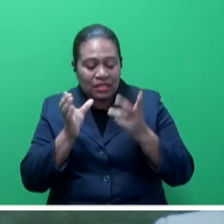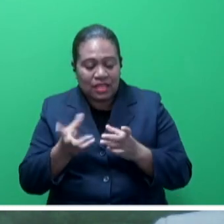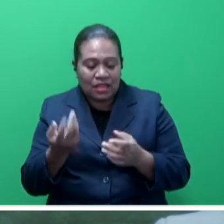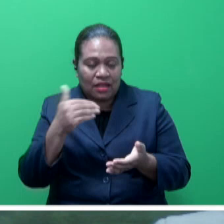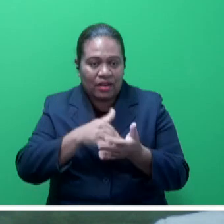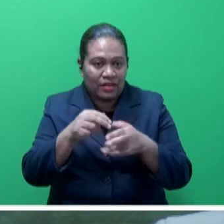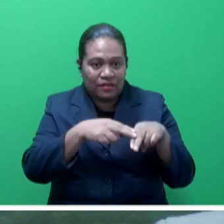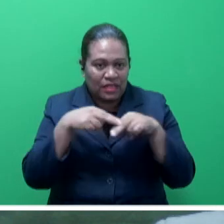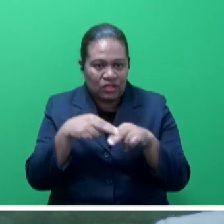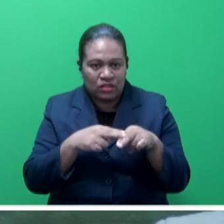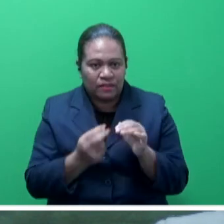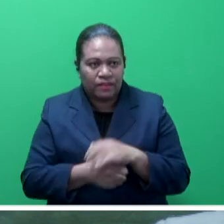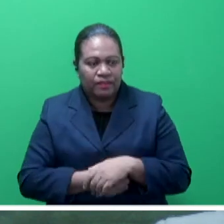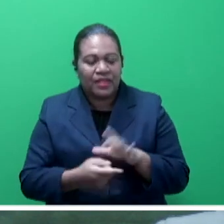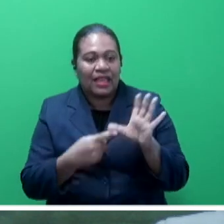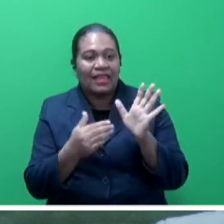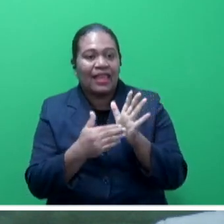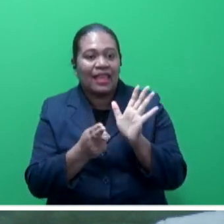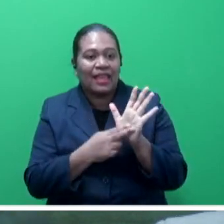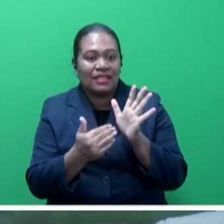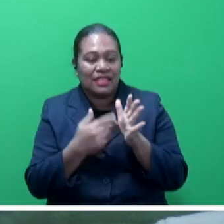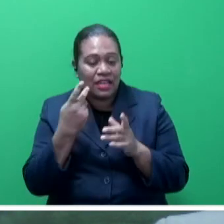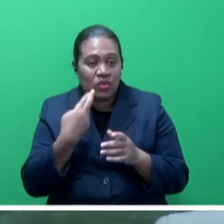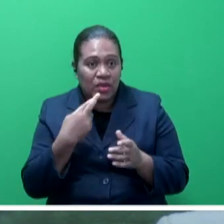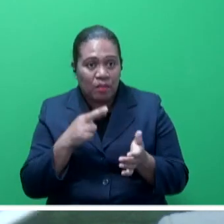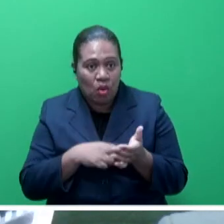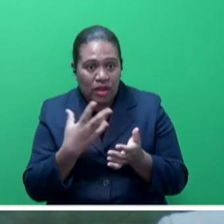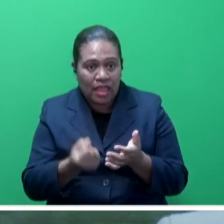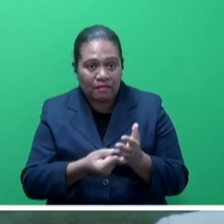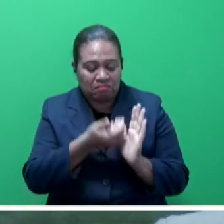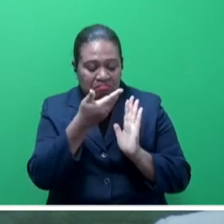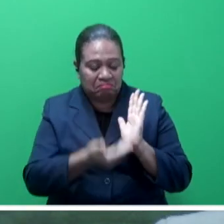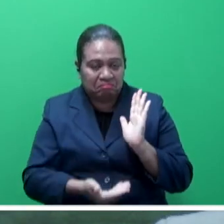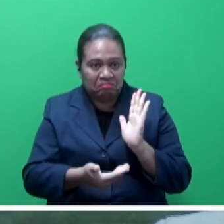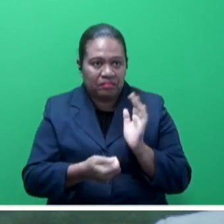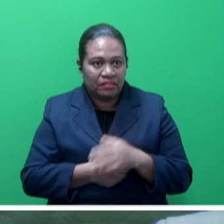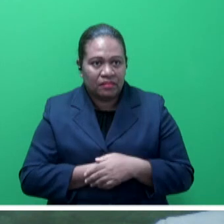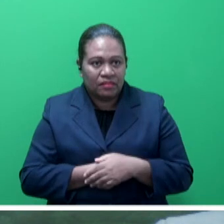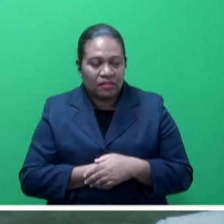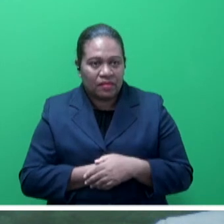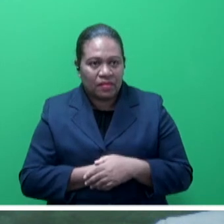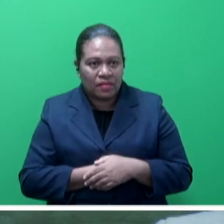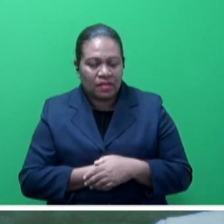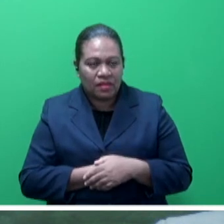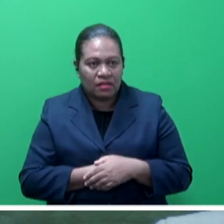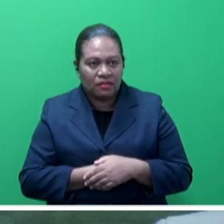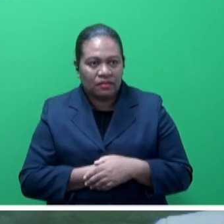Fiji. The ANZ report, Mr. Speaker, sir, which is available publicly, a lot more bullish in